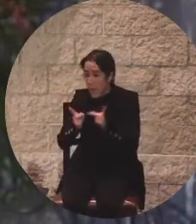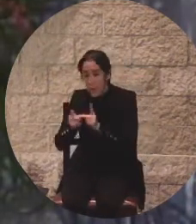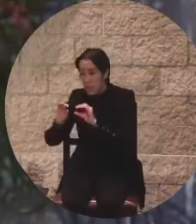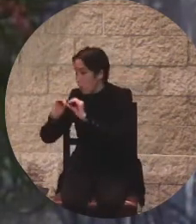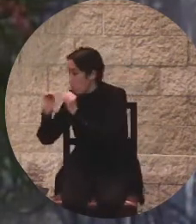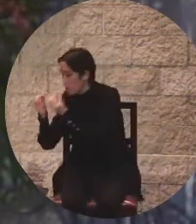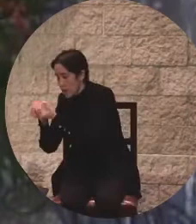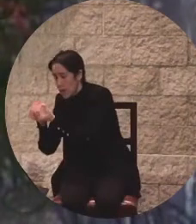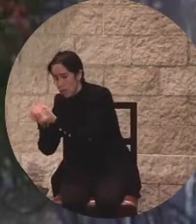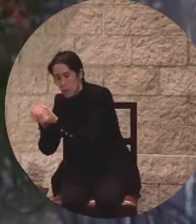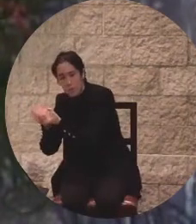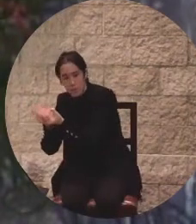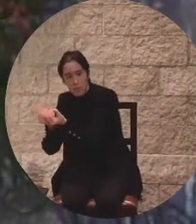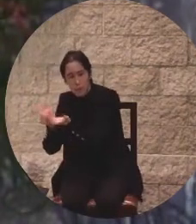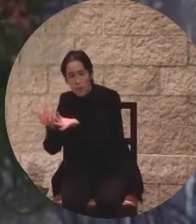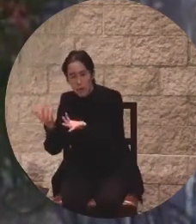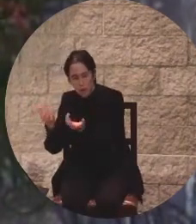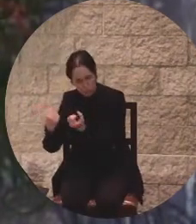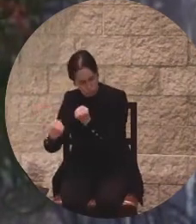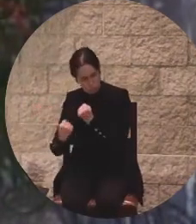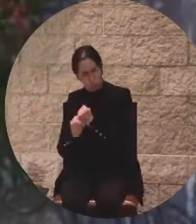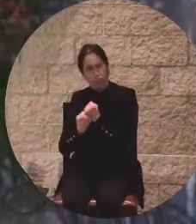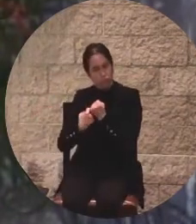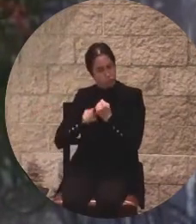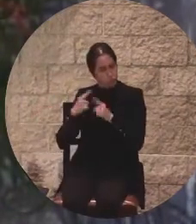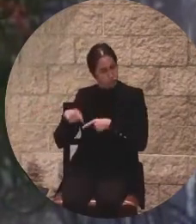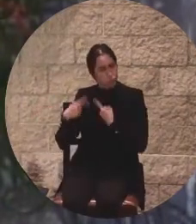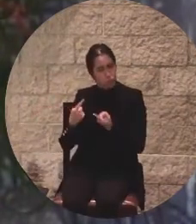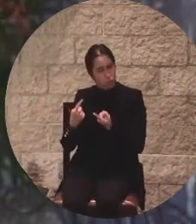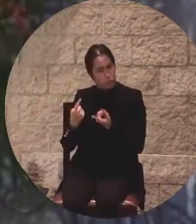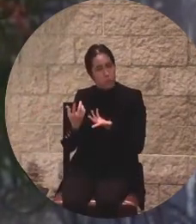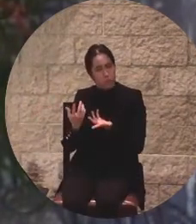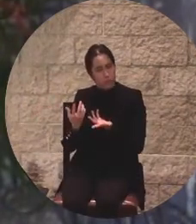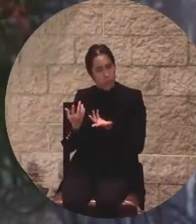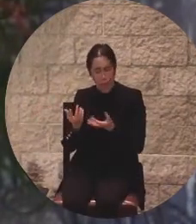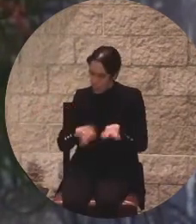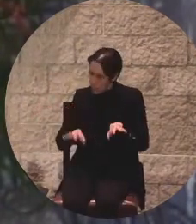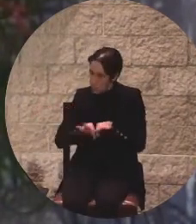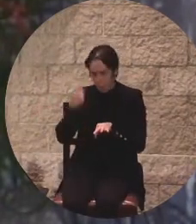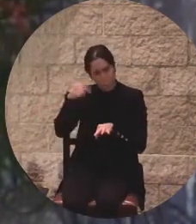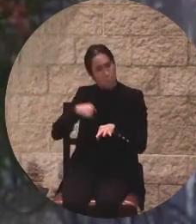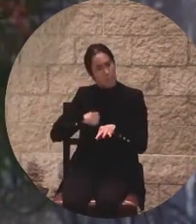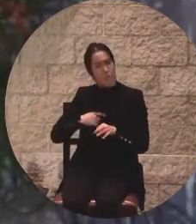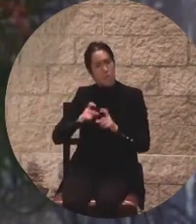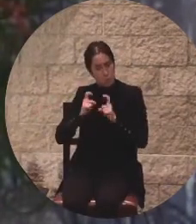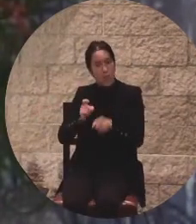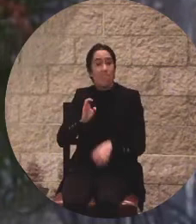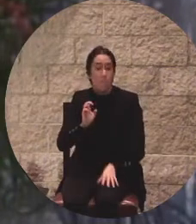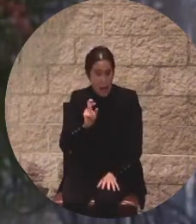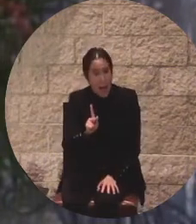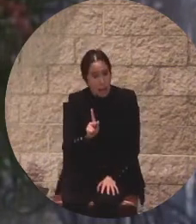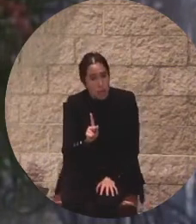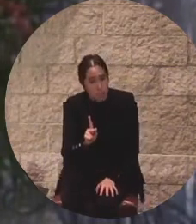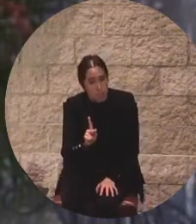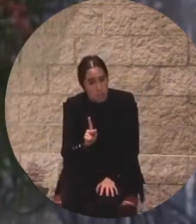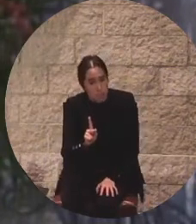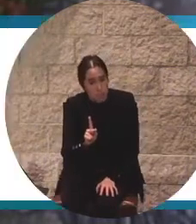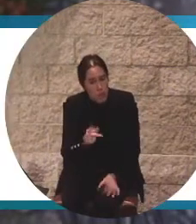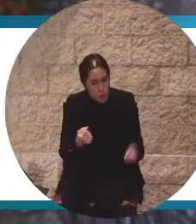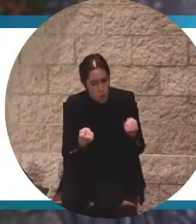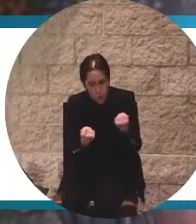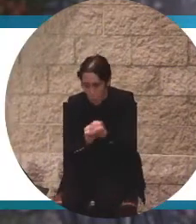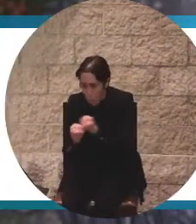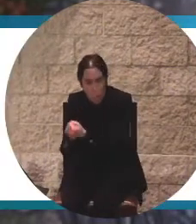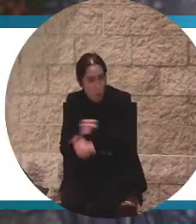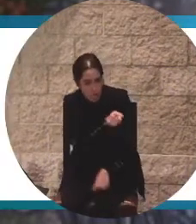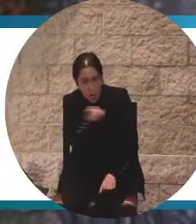that have helped me along the way, and it's important for me to put back into their well. So as time goes